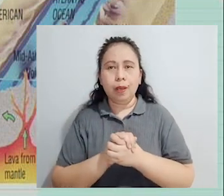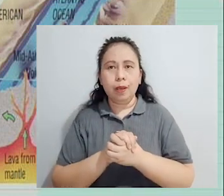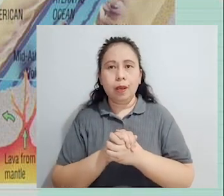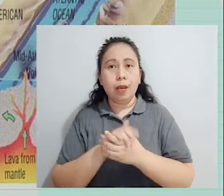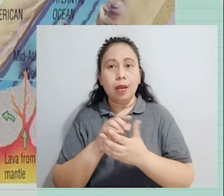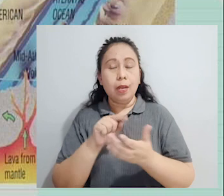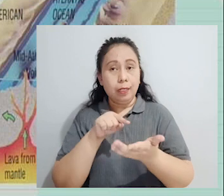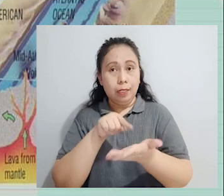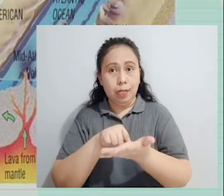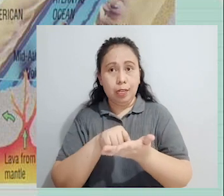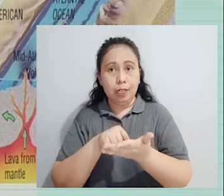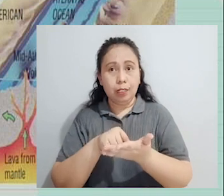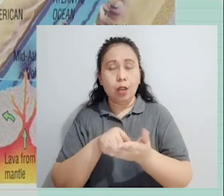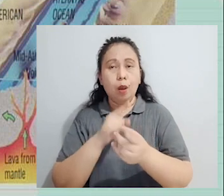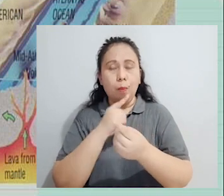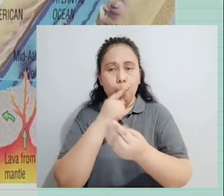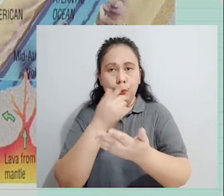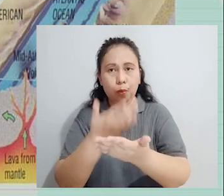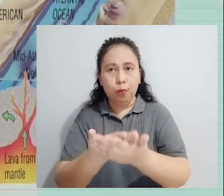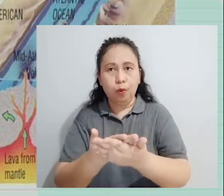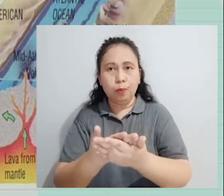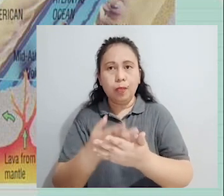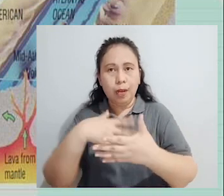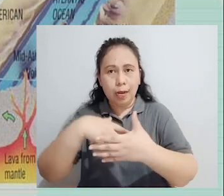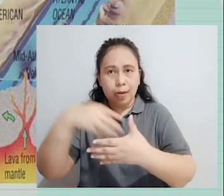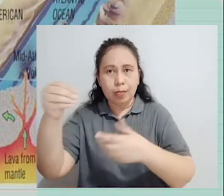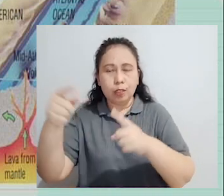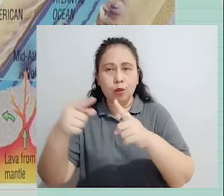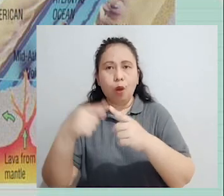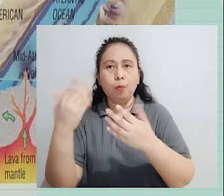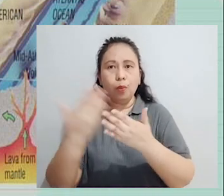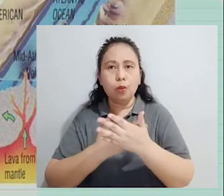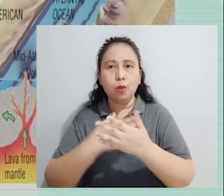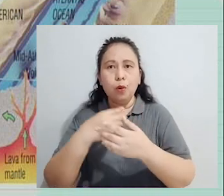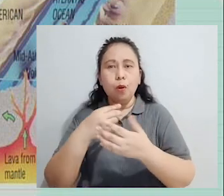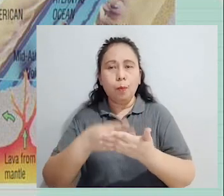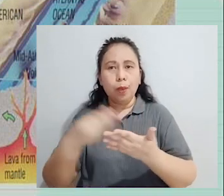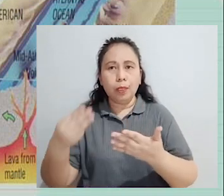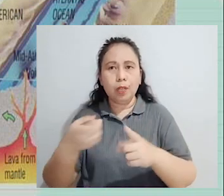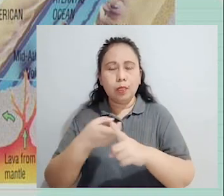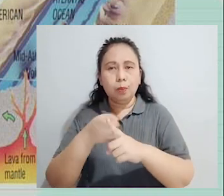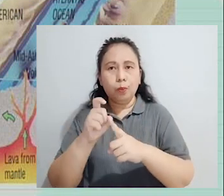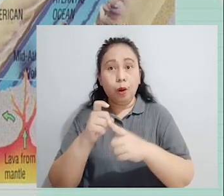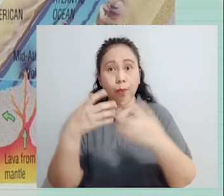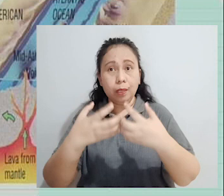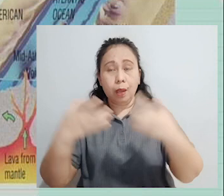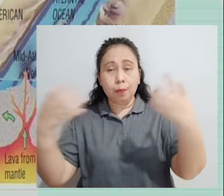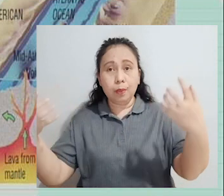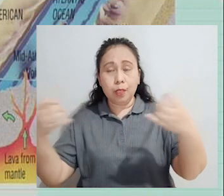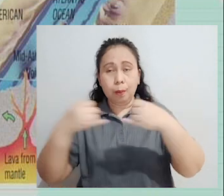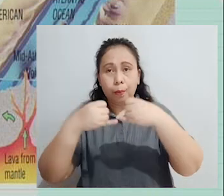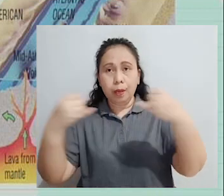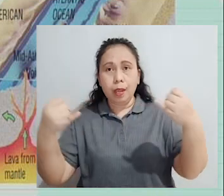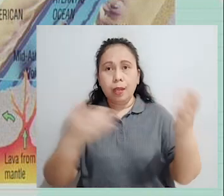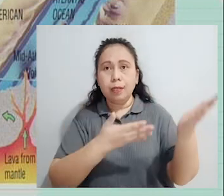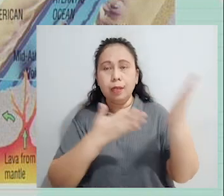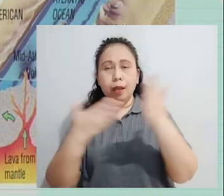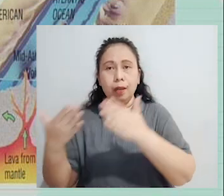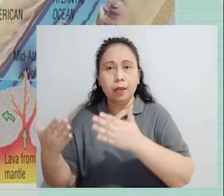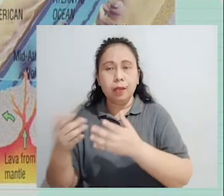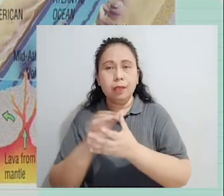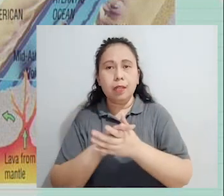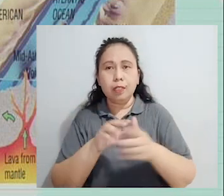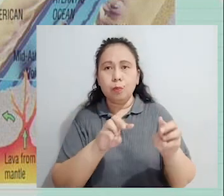only proves the release of new materials from the divergent boundary and carried by this movement in a